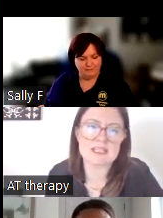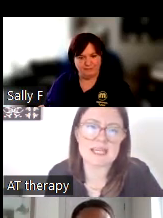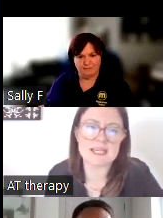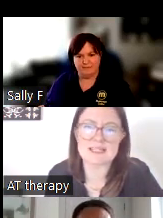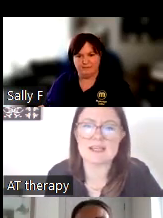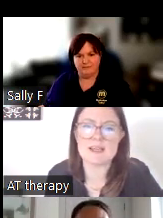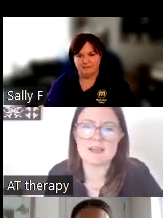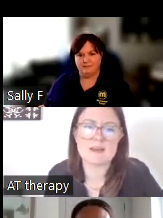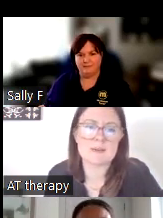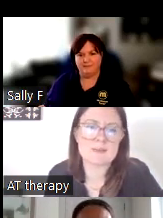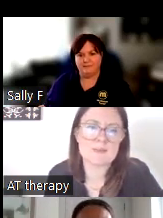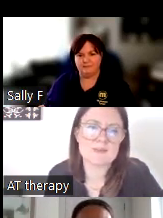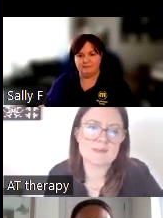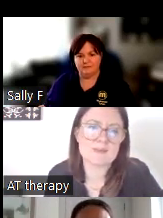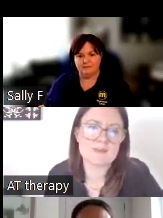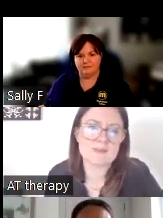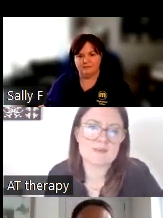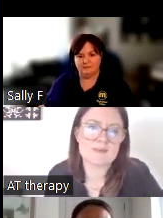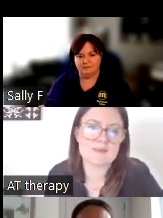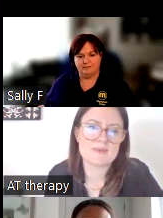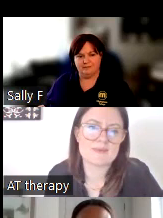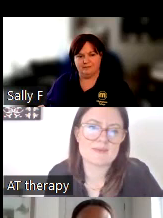education facilities.